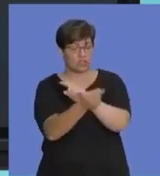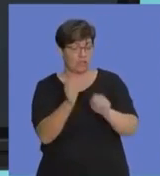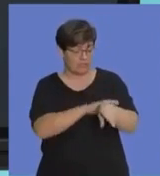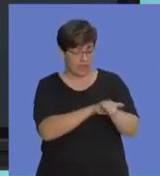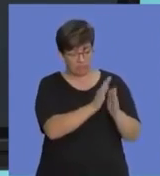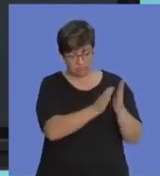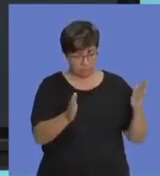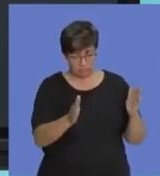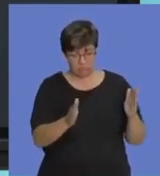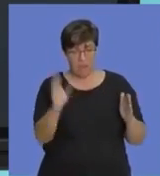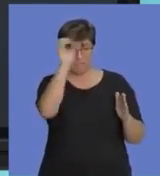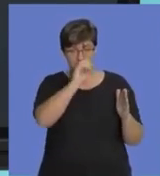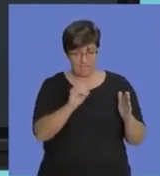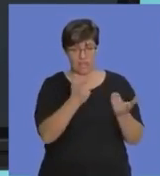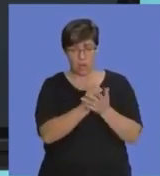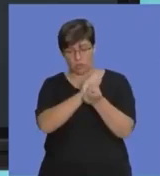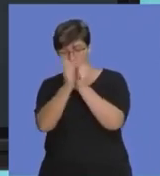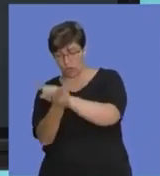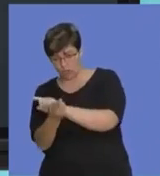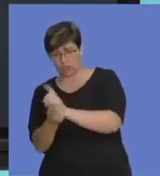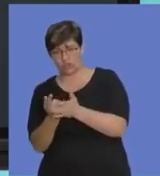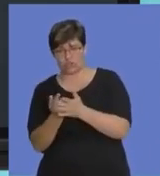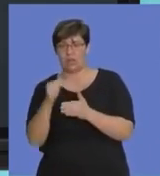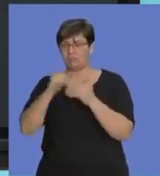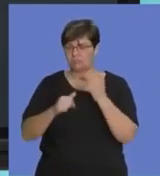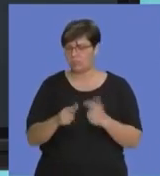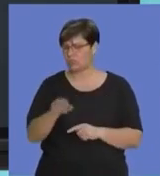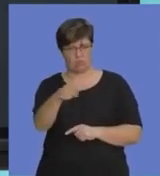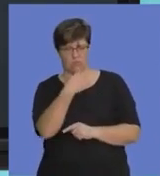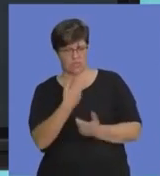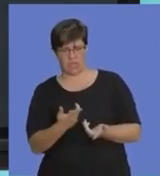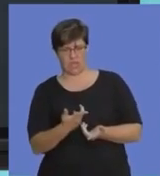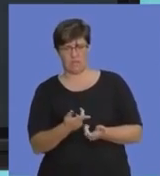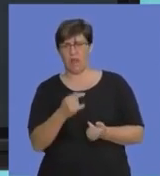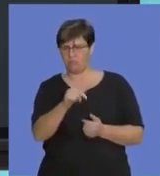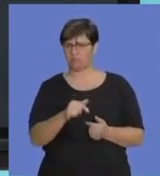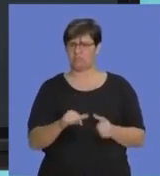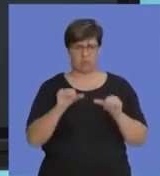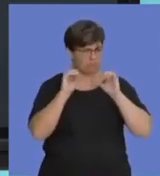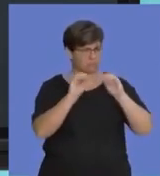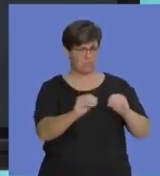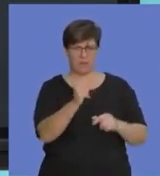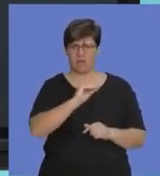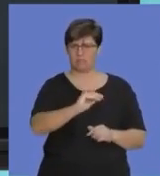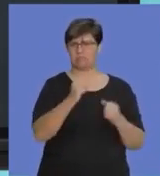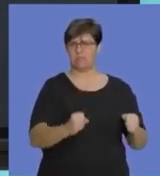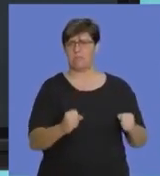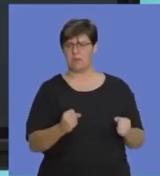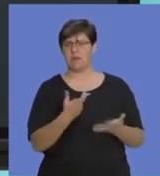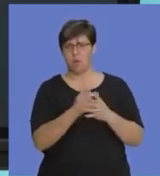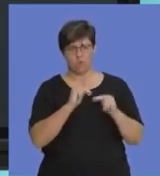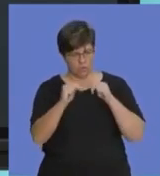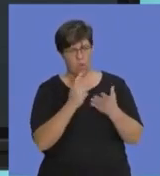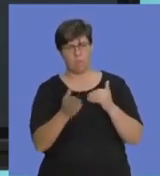changing interest? Maybe after a certain number of years with your investment, you go back to your bank and say, guys, I've been a very